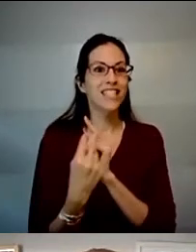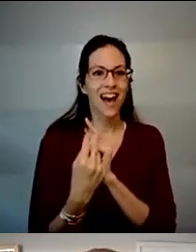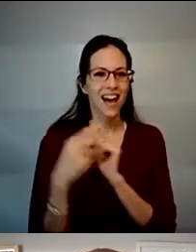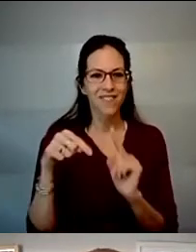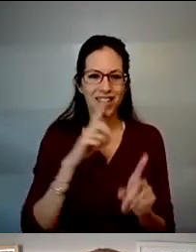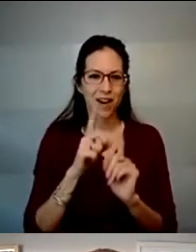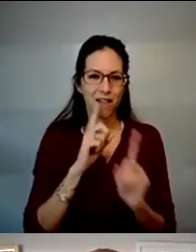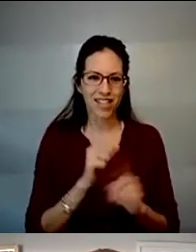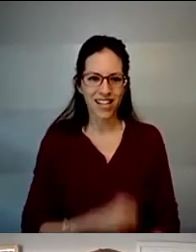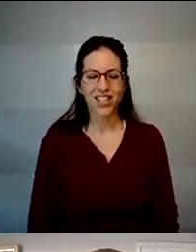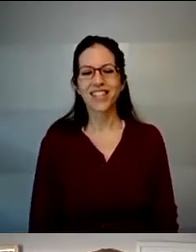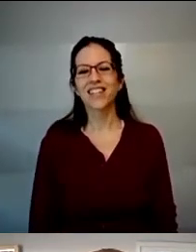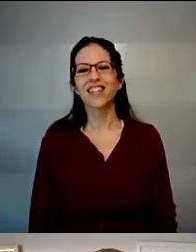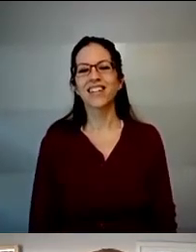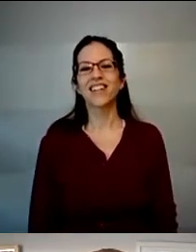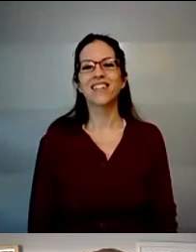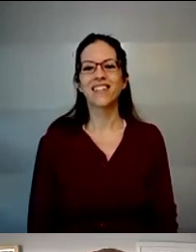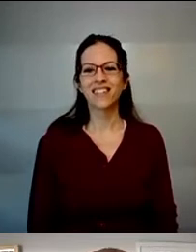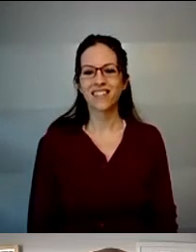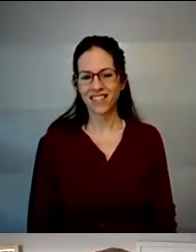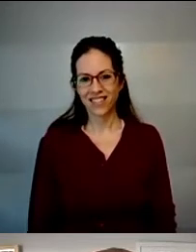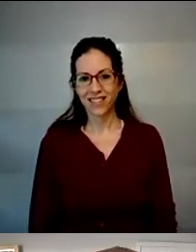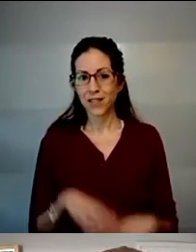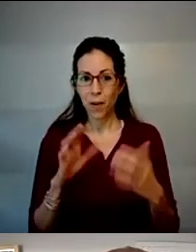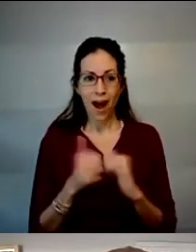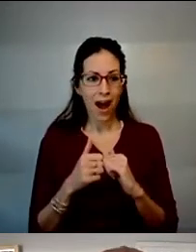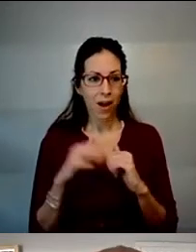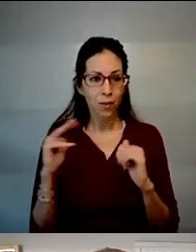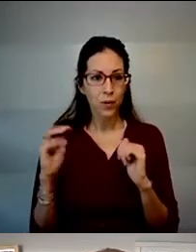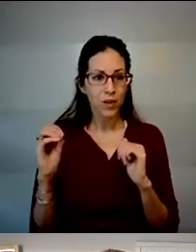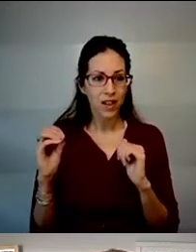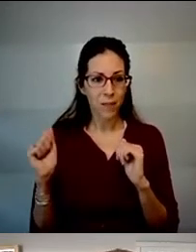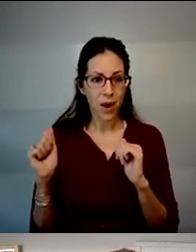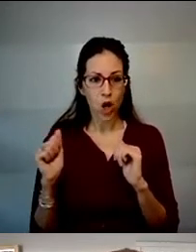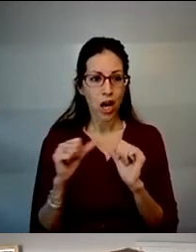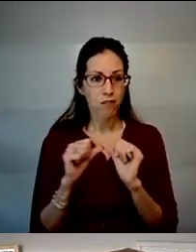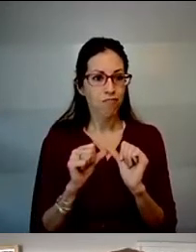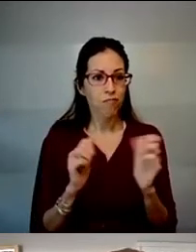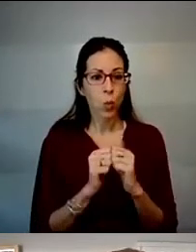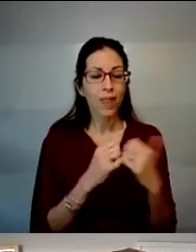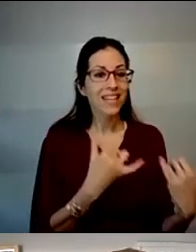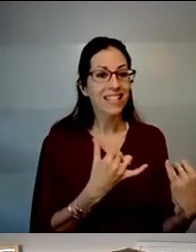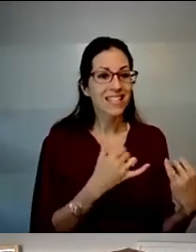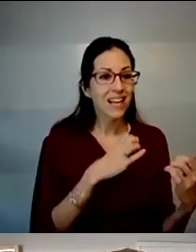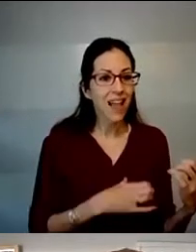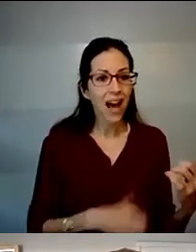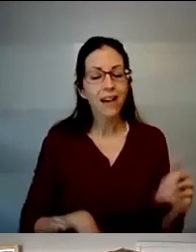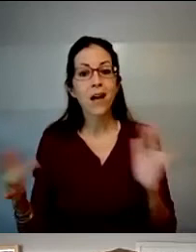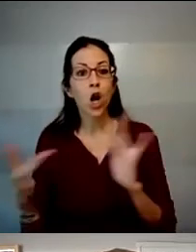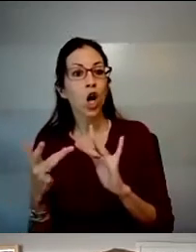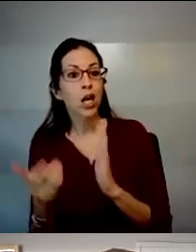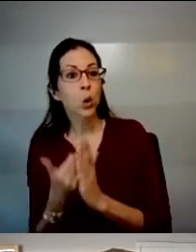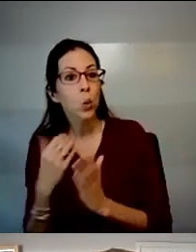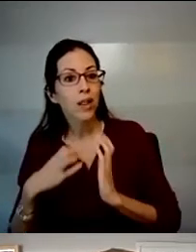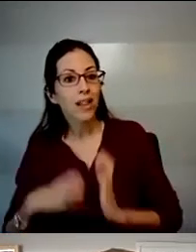as sponsors or grantors. How did Mutual of America stay in touch with existing clients or reach new ones in the past year? And what opportunities did